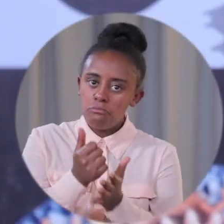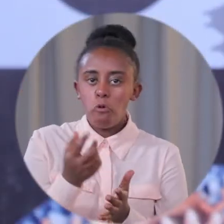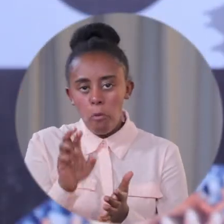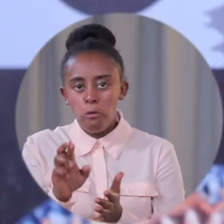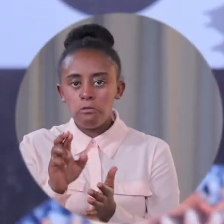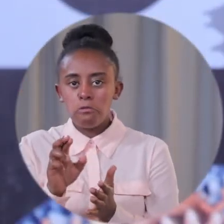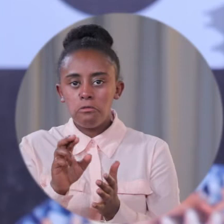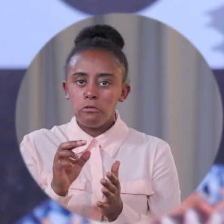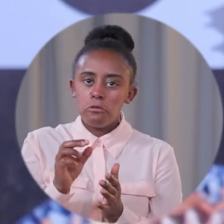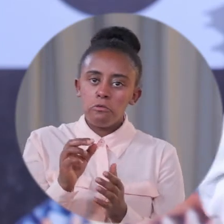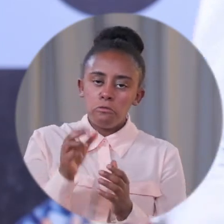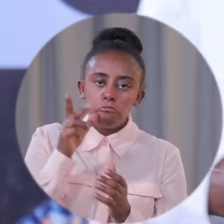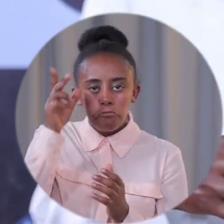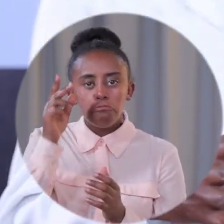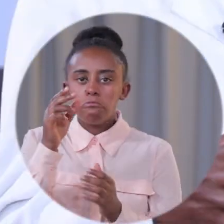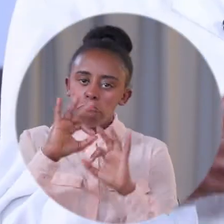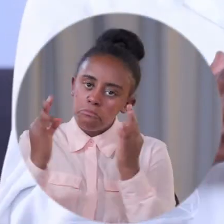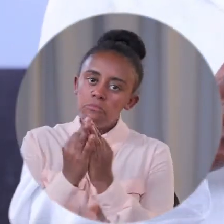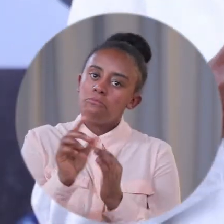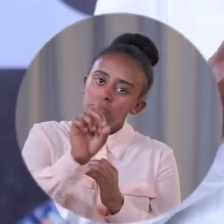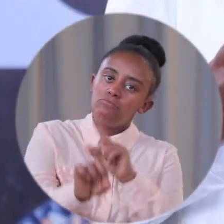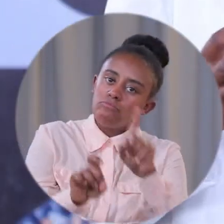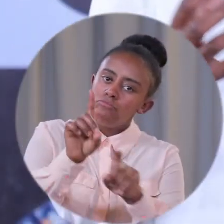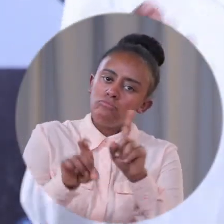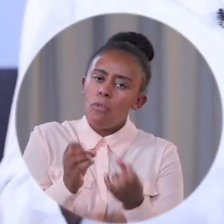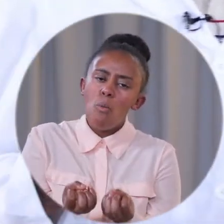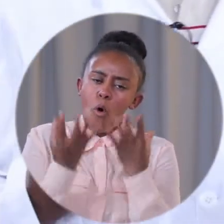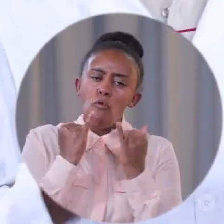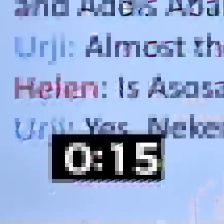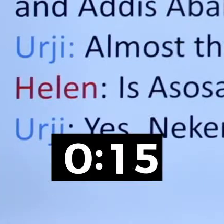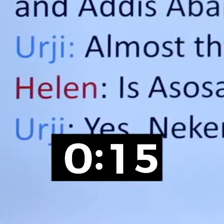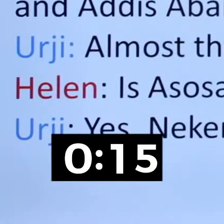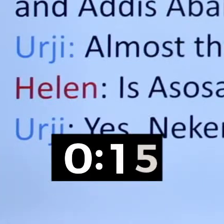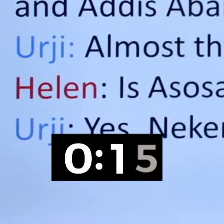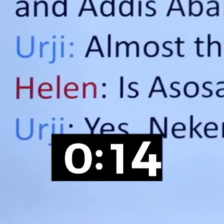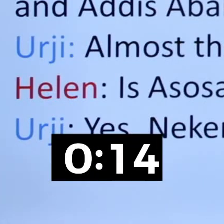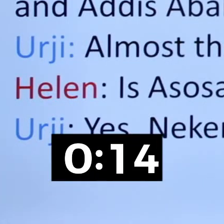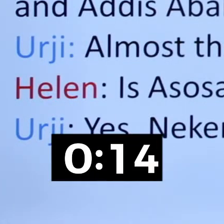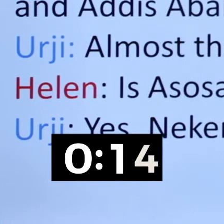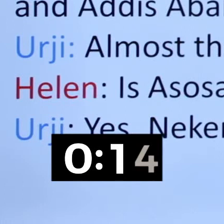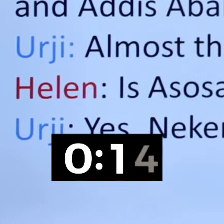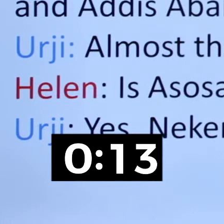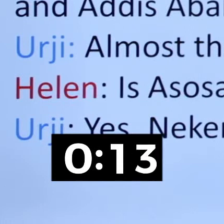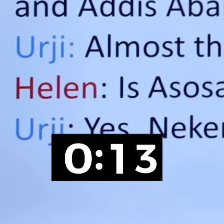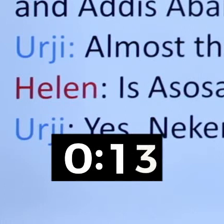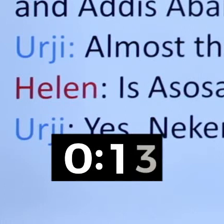can ask your parents in order to get more information.